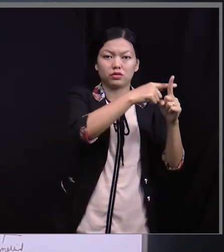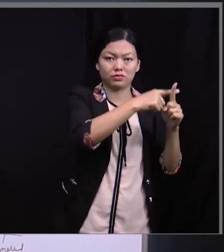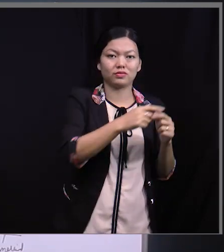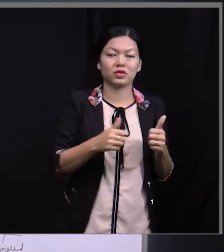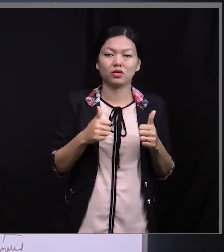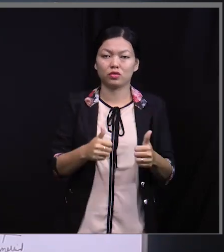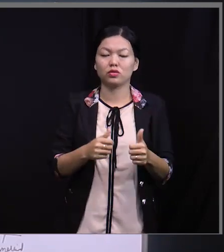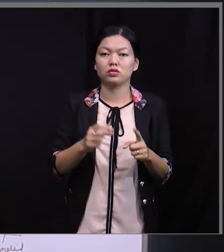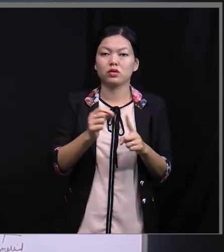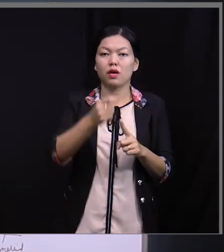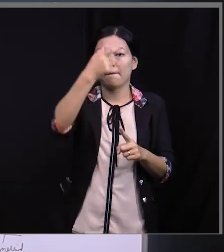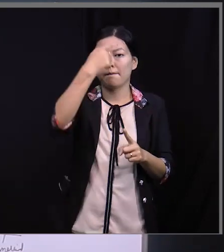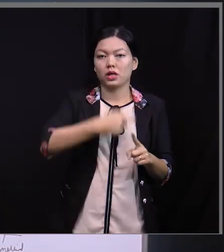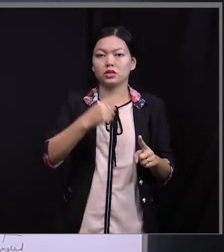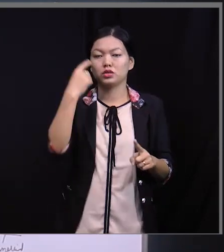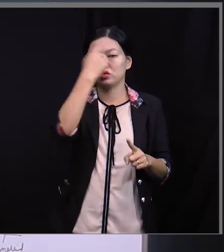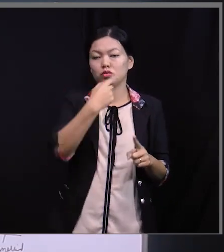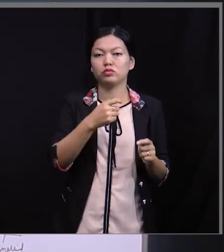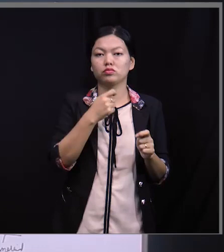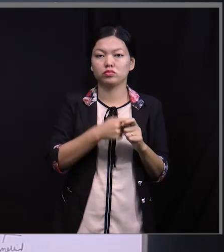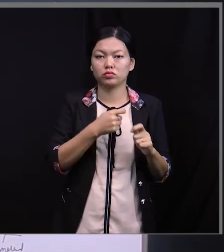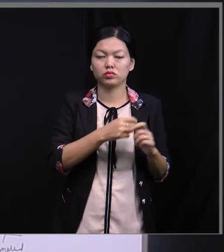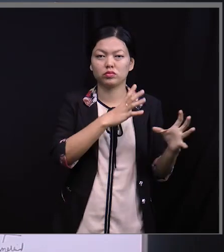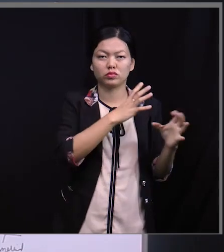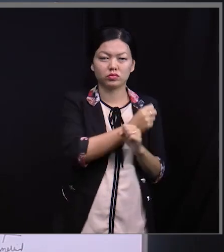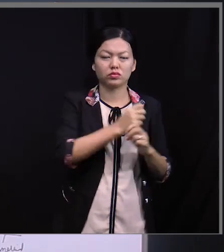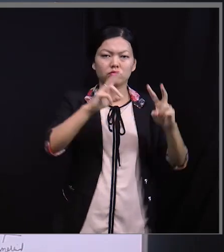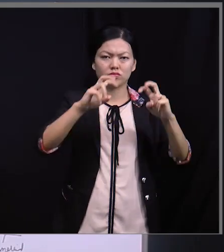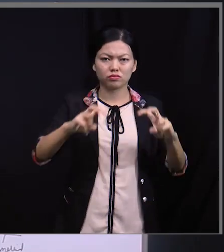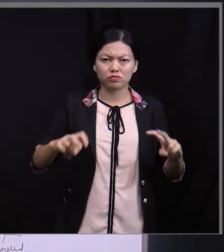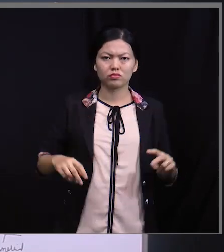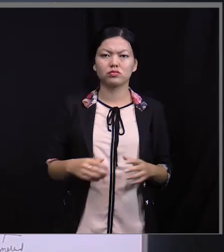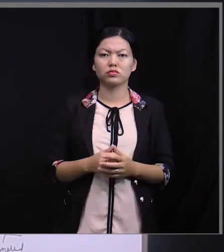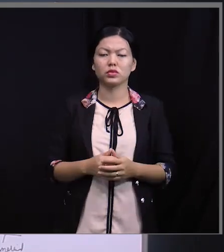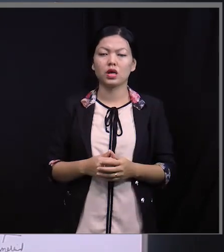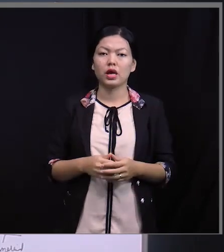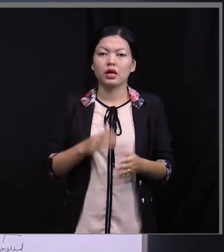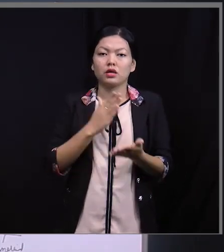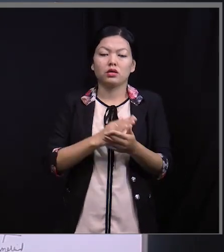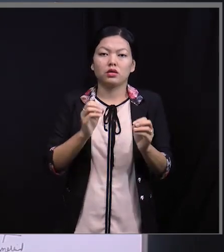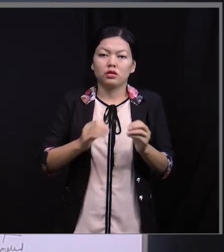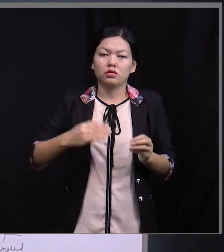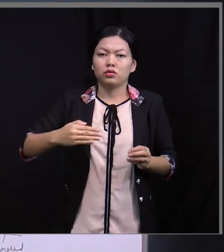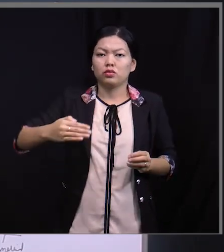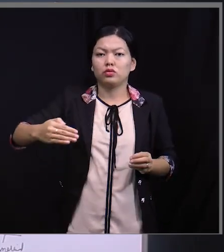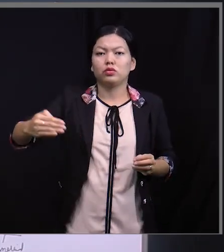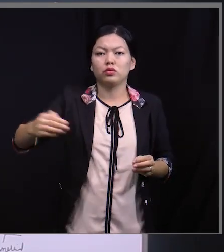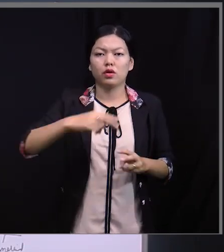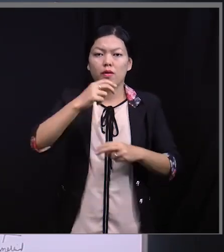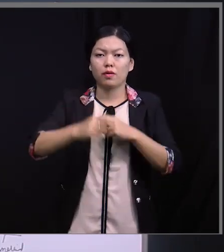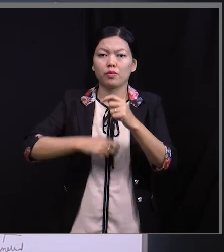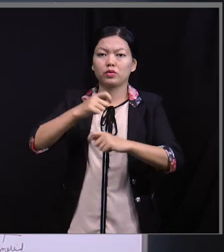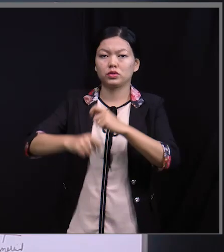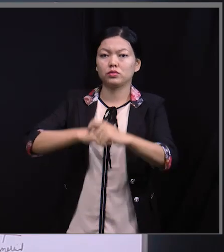person who undertakes certain processes or activities. Here, processes or activities are those